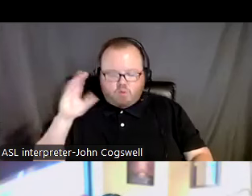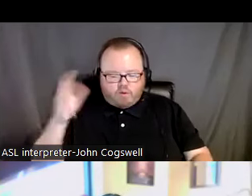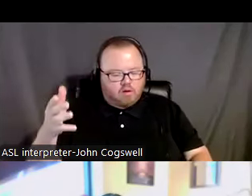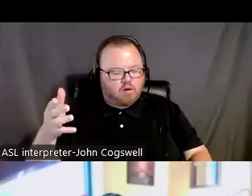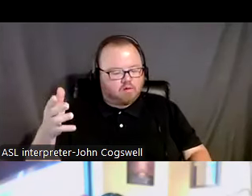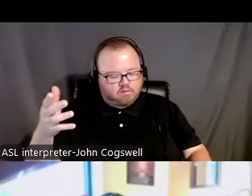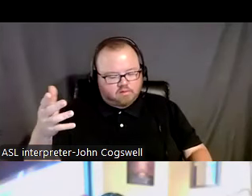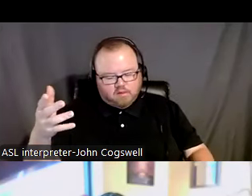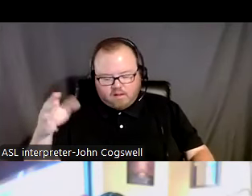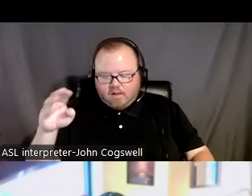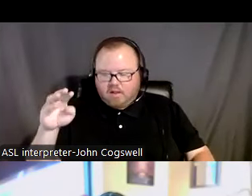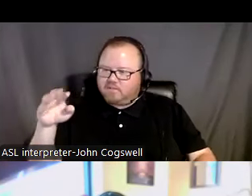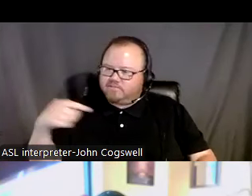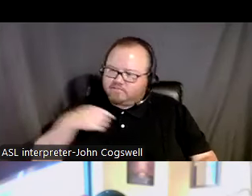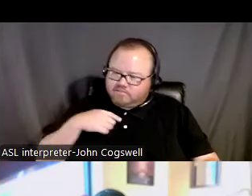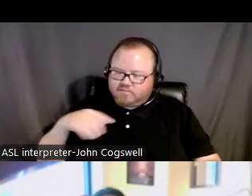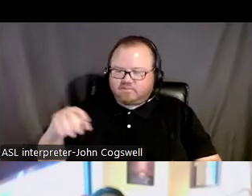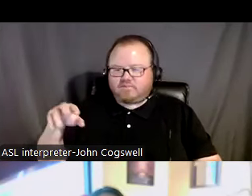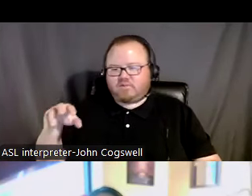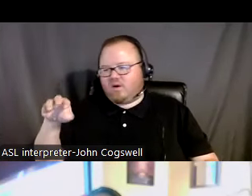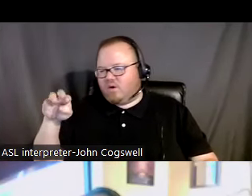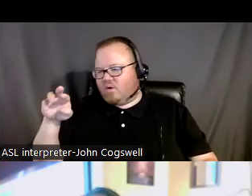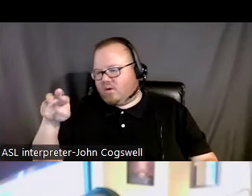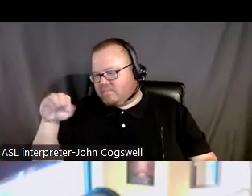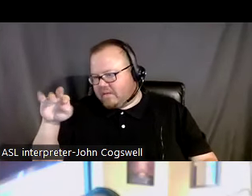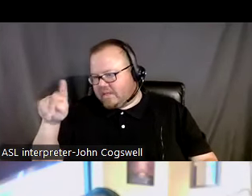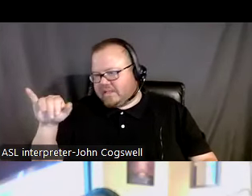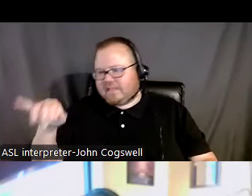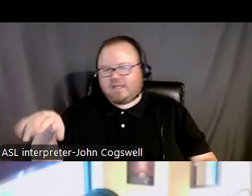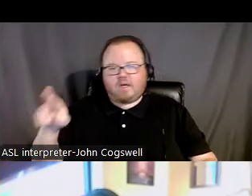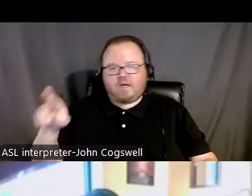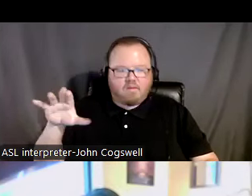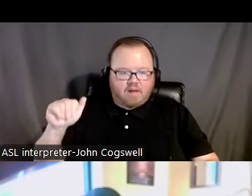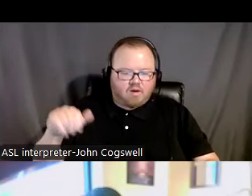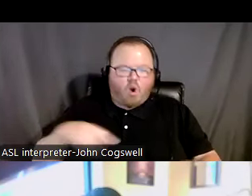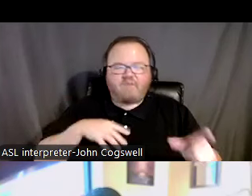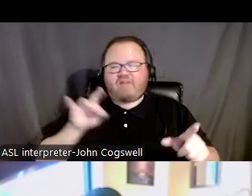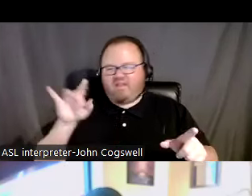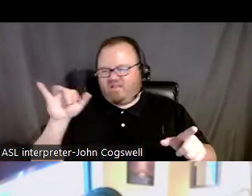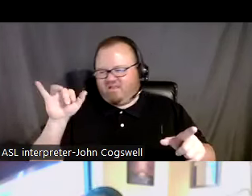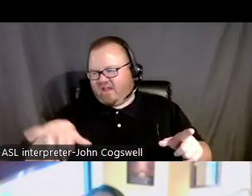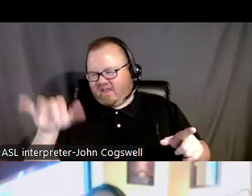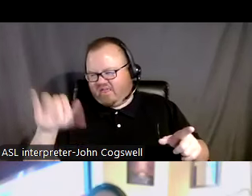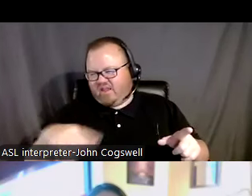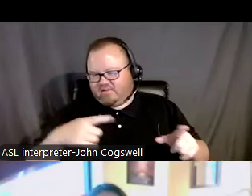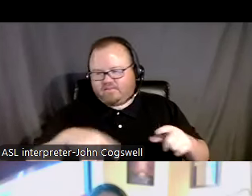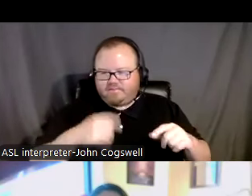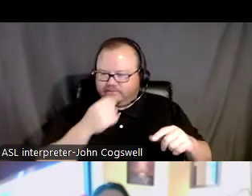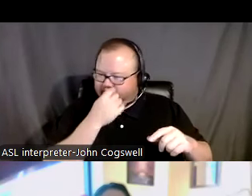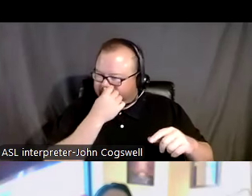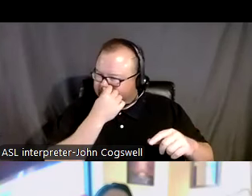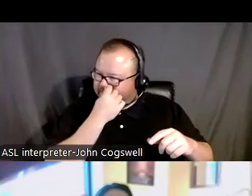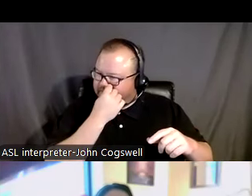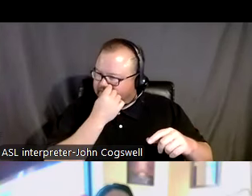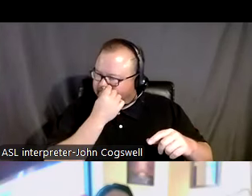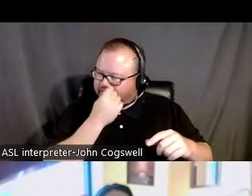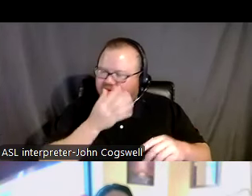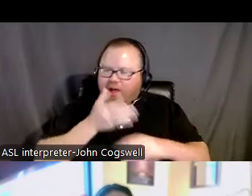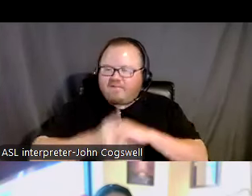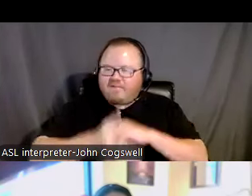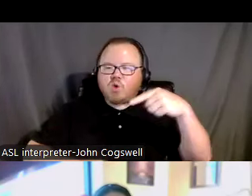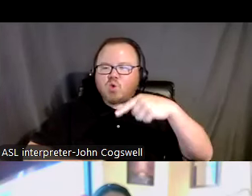Mindy, Rebecca, Anna Marie, a bunch of I people. found it. Sorry, there it is. Aha. It was after the Q&A slide, so.